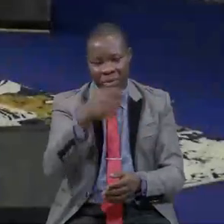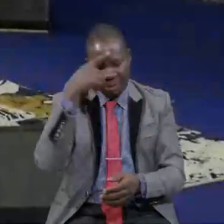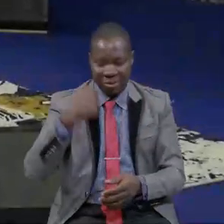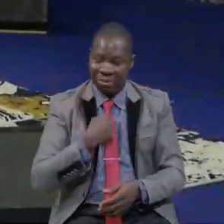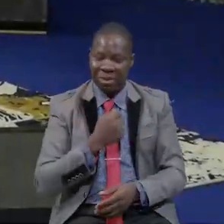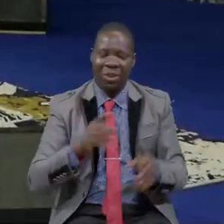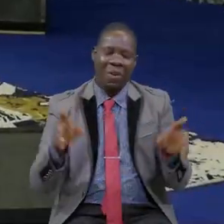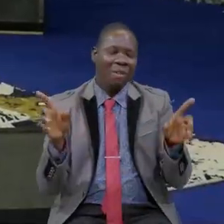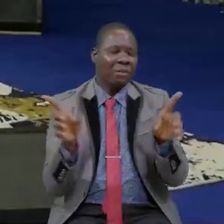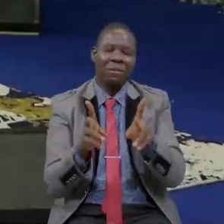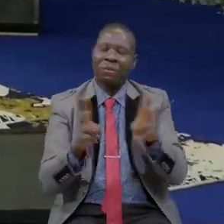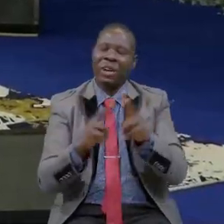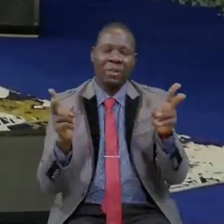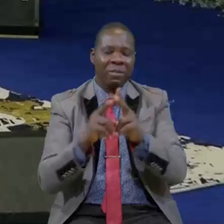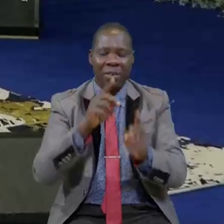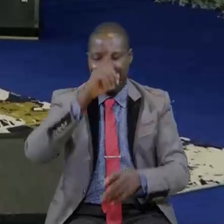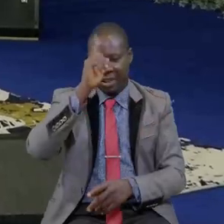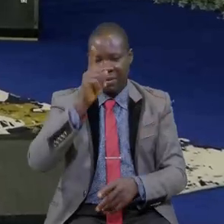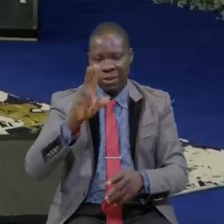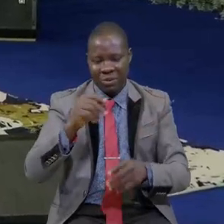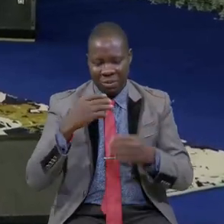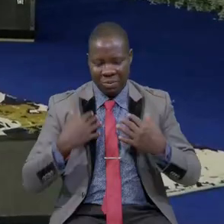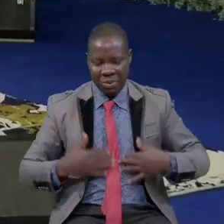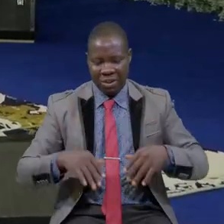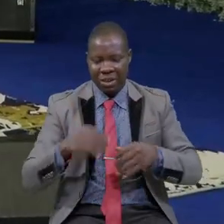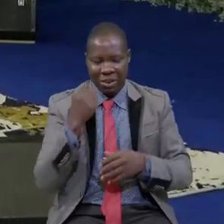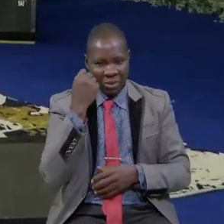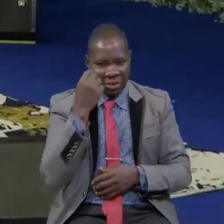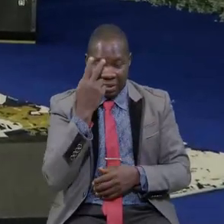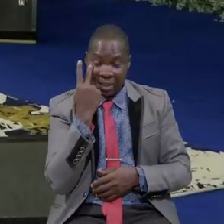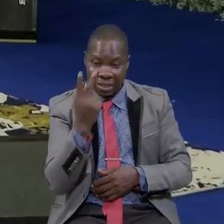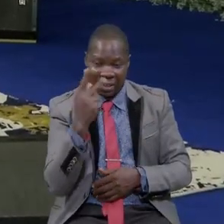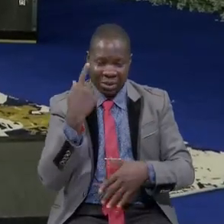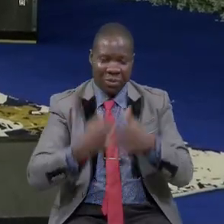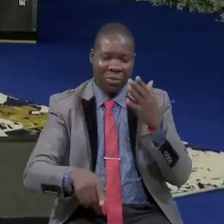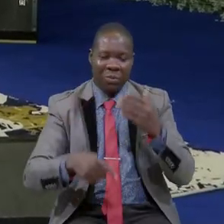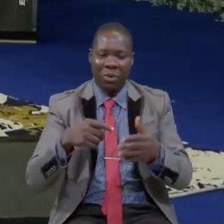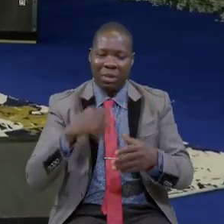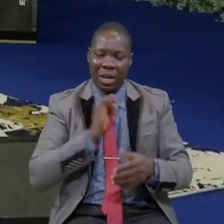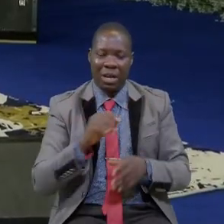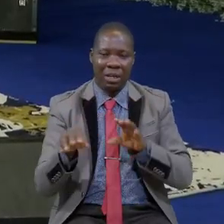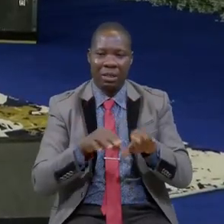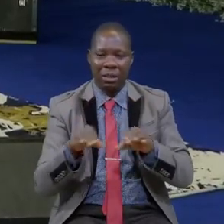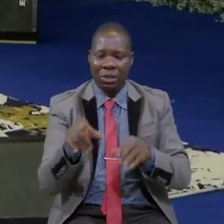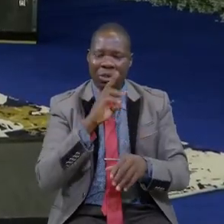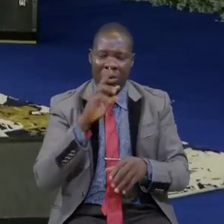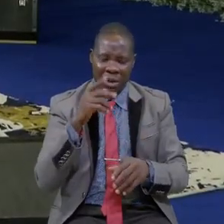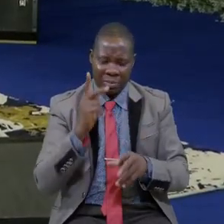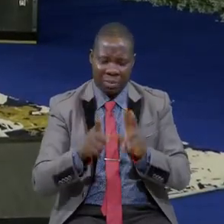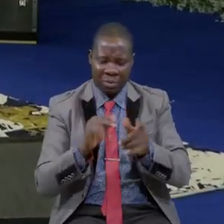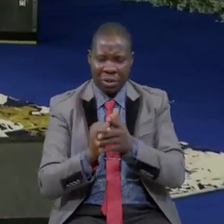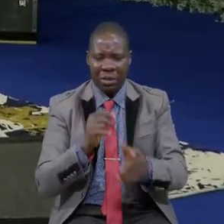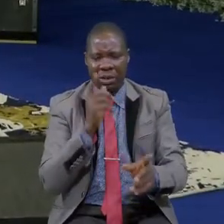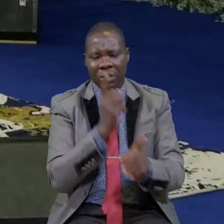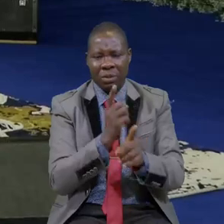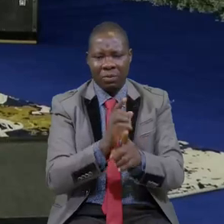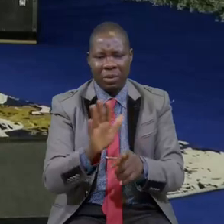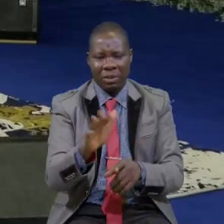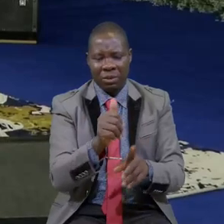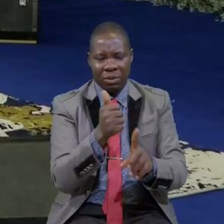do that and nobody discovers ye they which justify yourselves before me but God